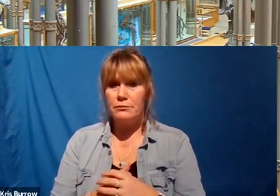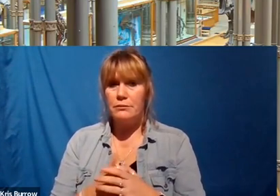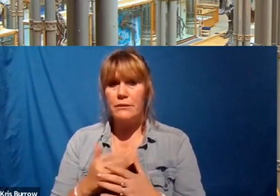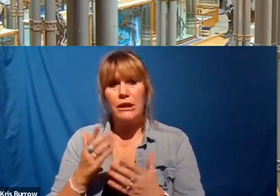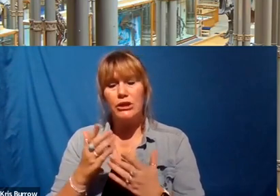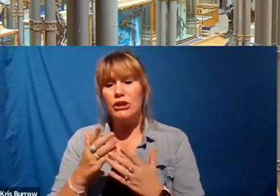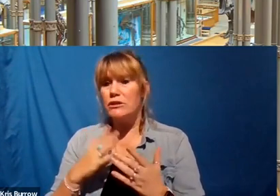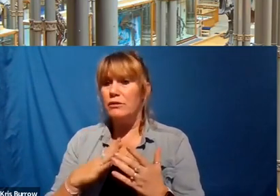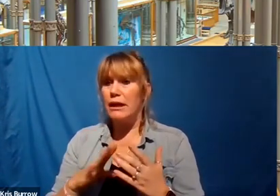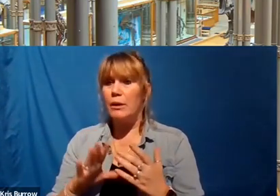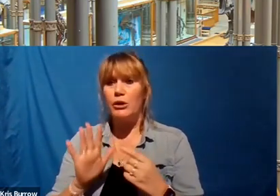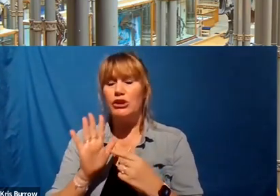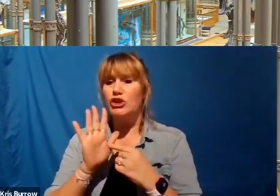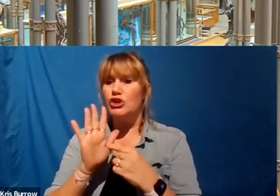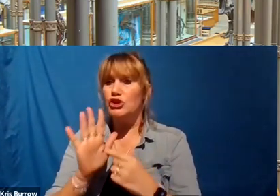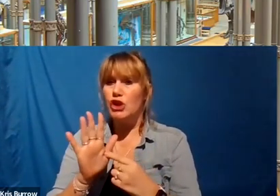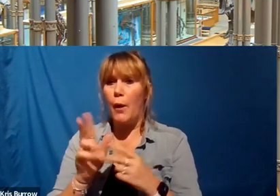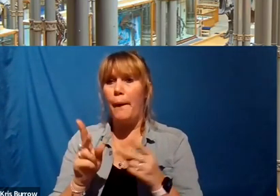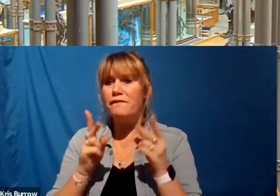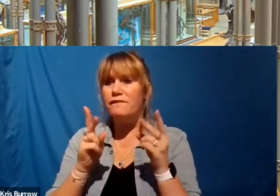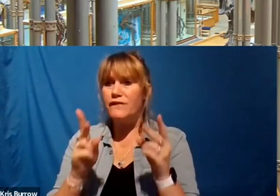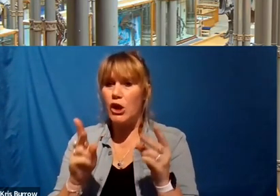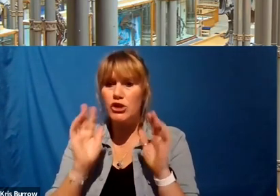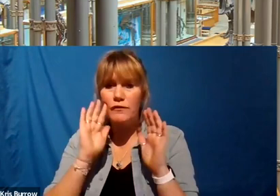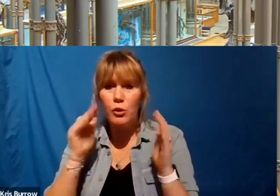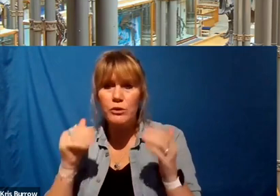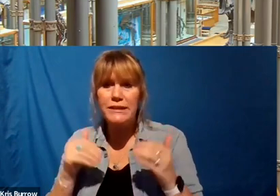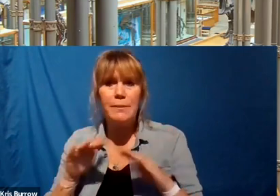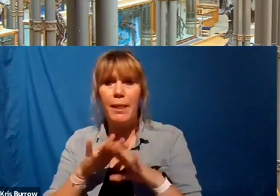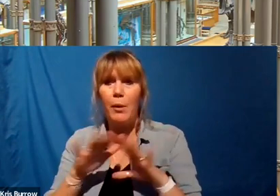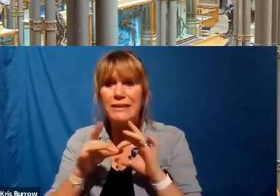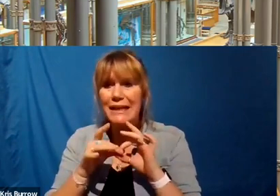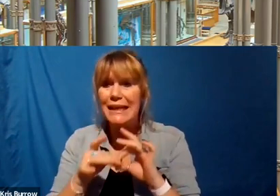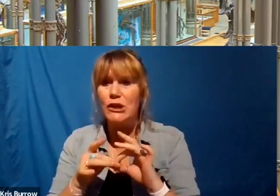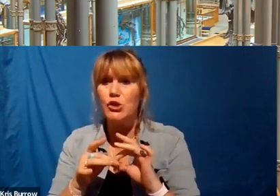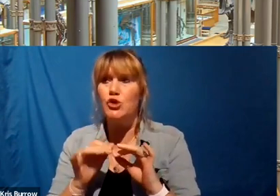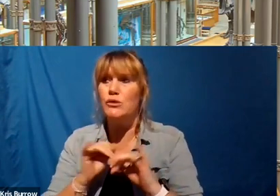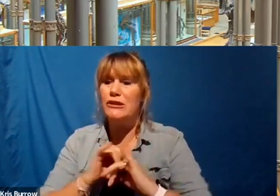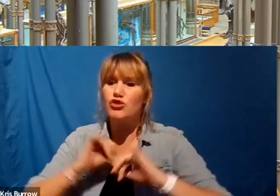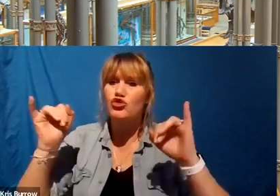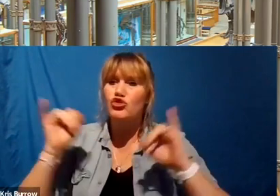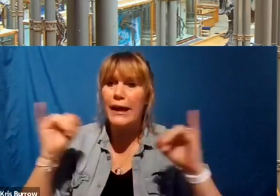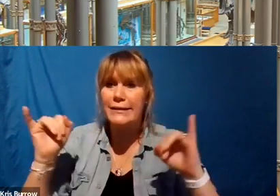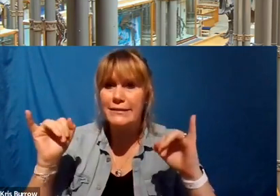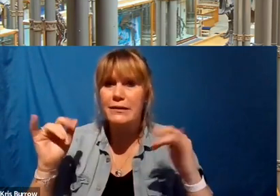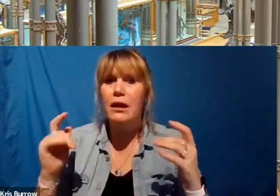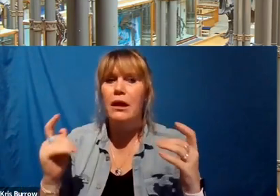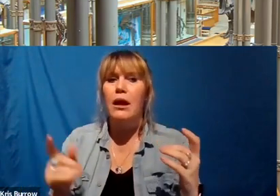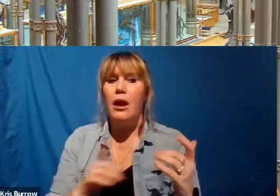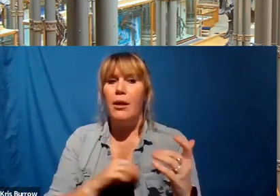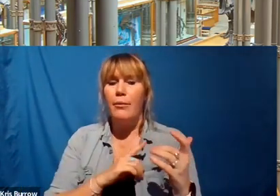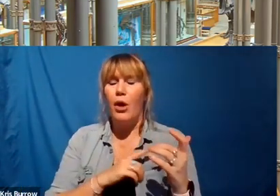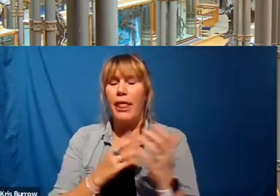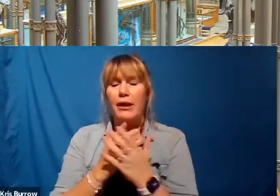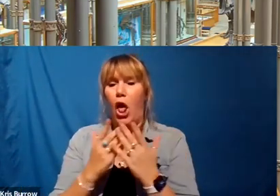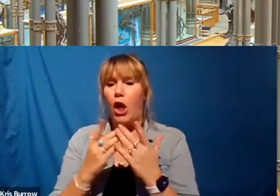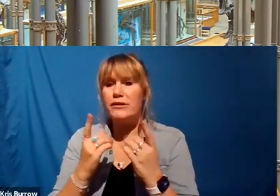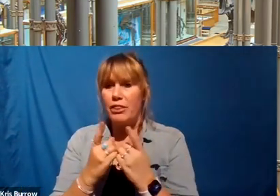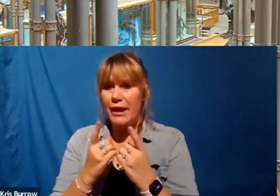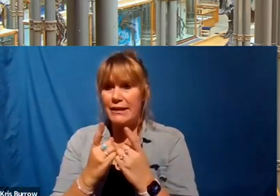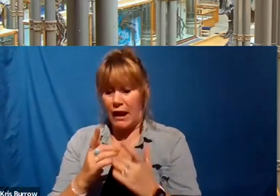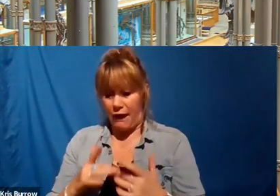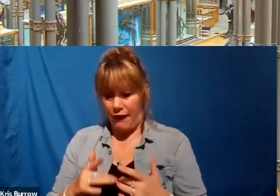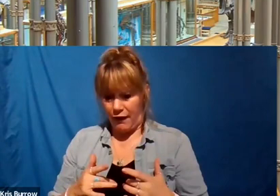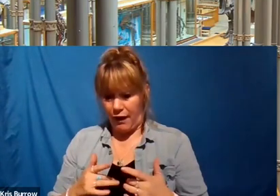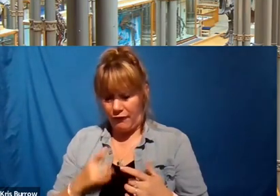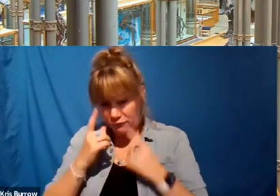version of autism that wasn't about distress or deficit, because while there are a lot of things that I find